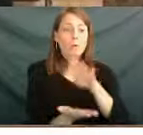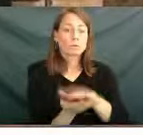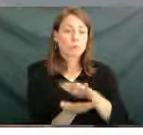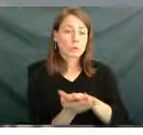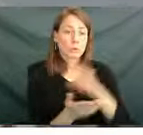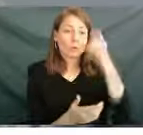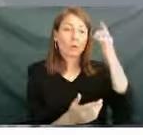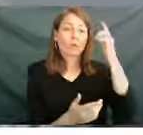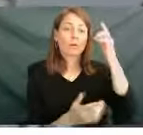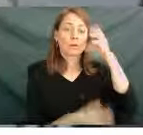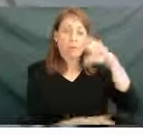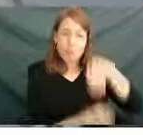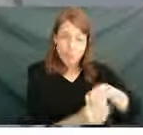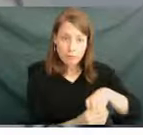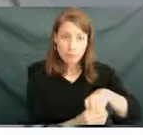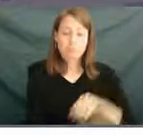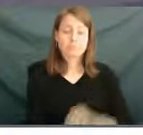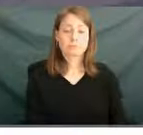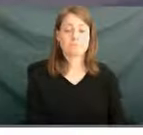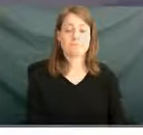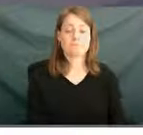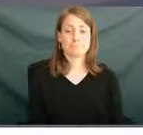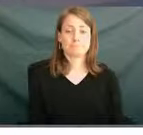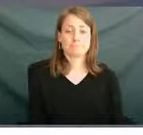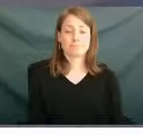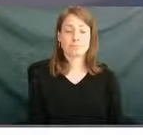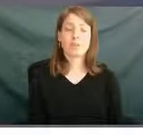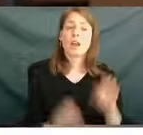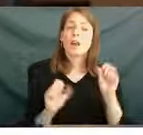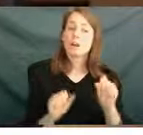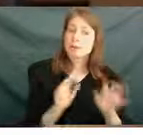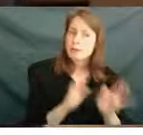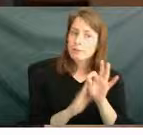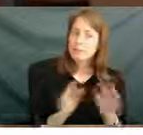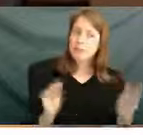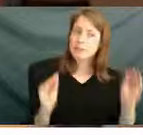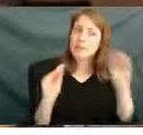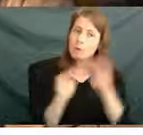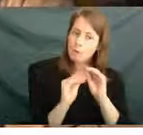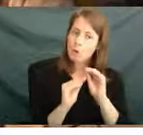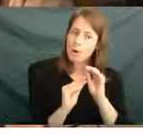You can find more resources via the Teachers TV website, including